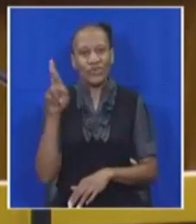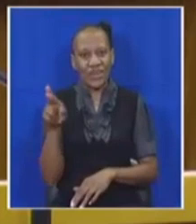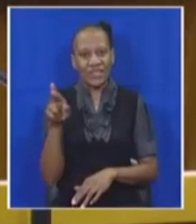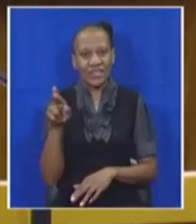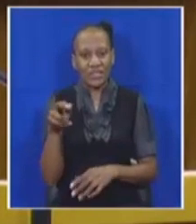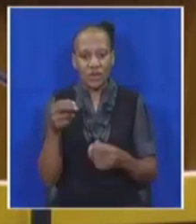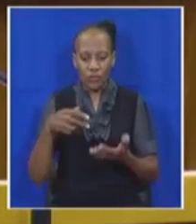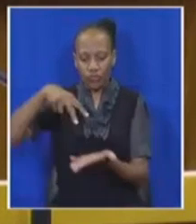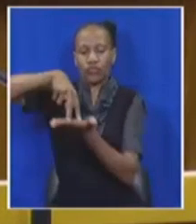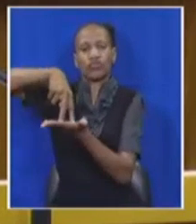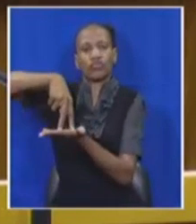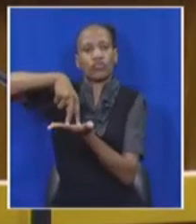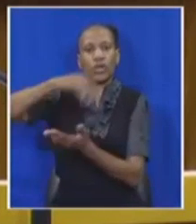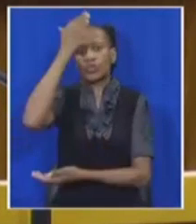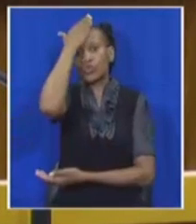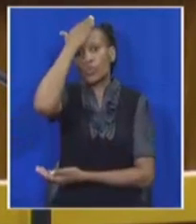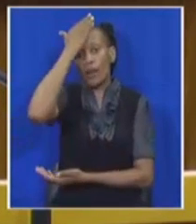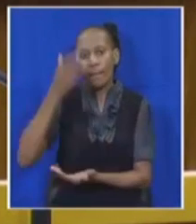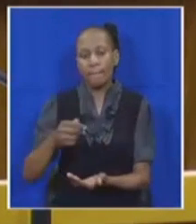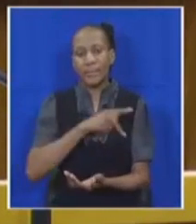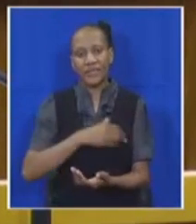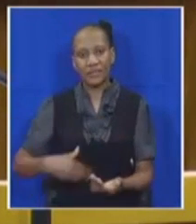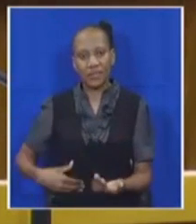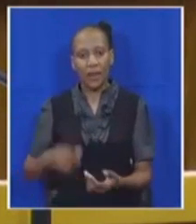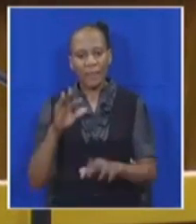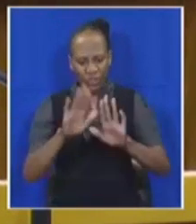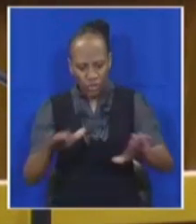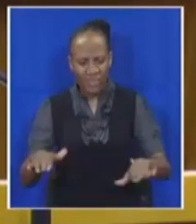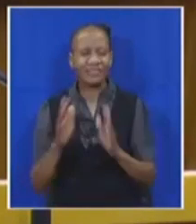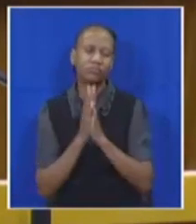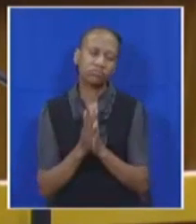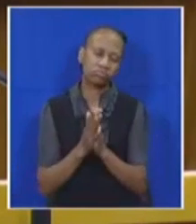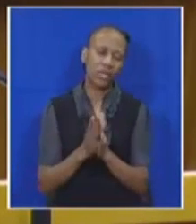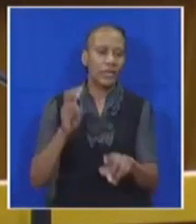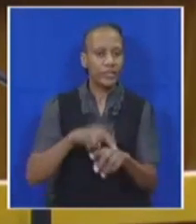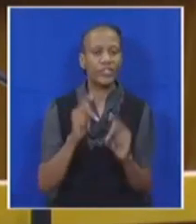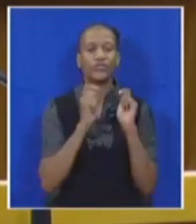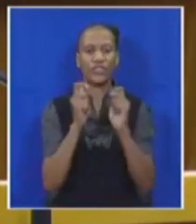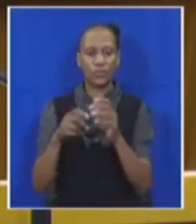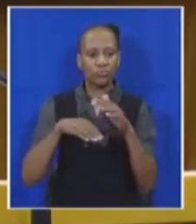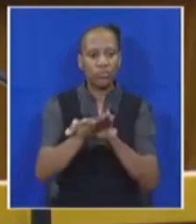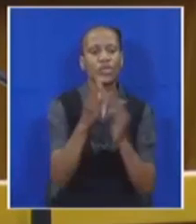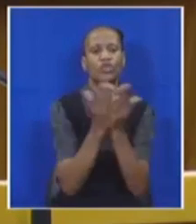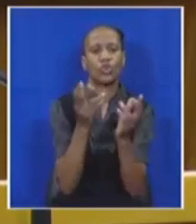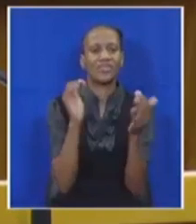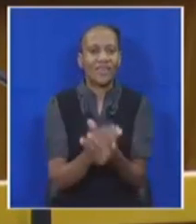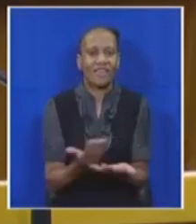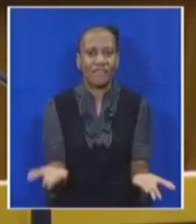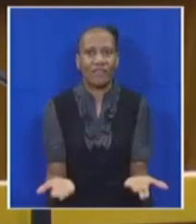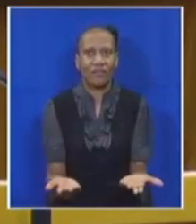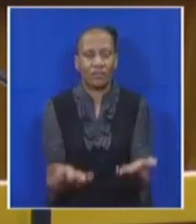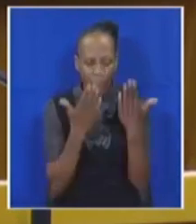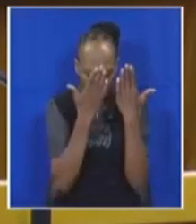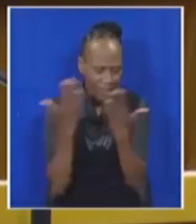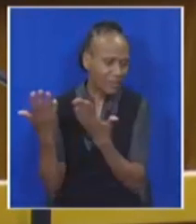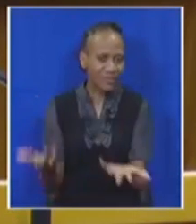Jacob Zuma, while learners in his province beg to be provided with transport so they can go to school safely. It is